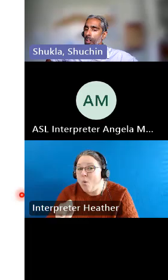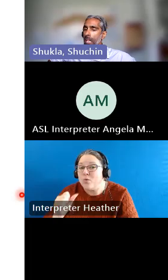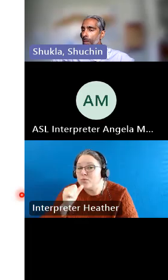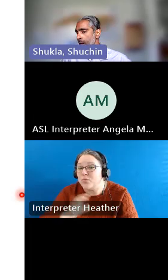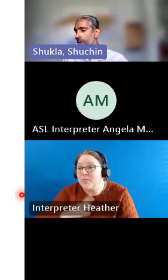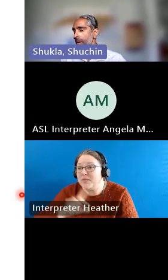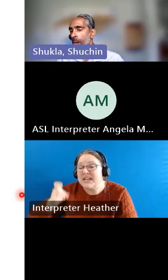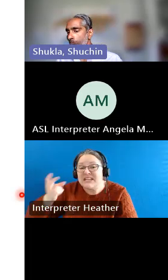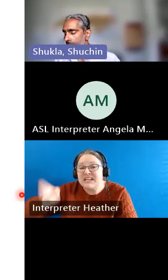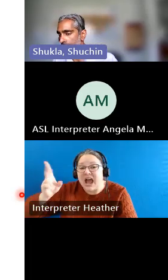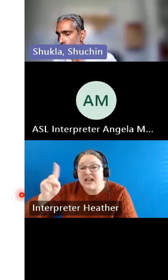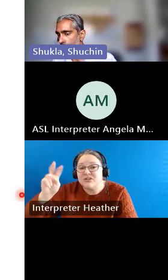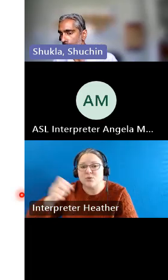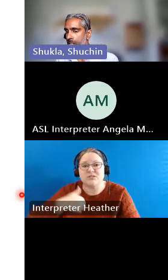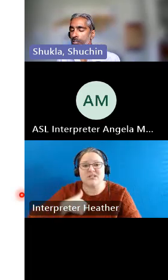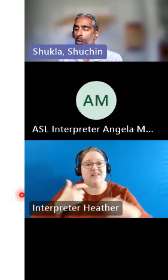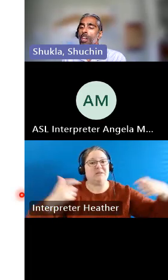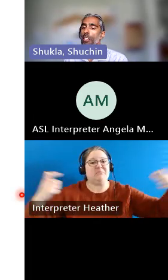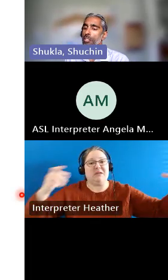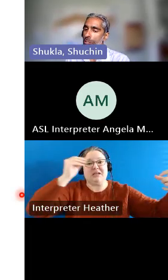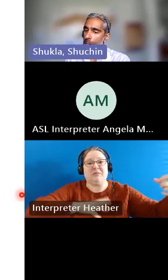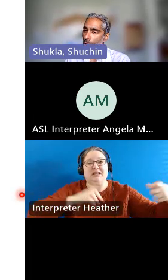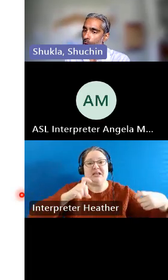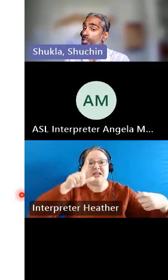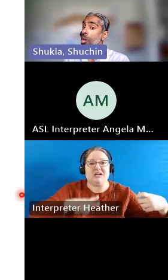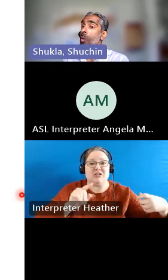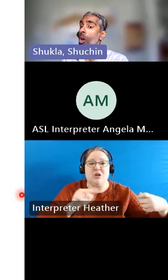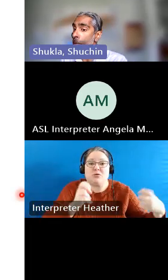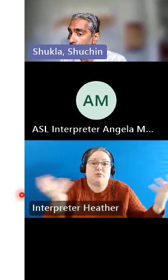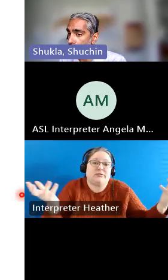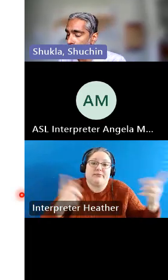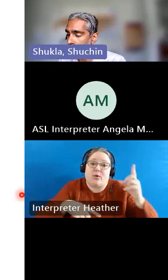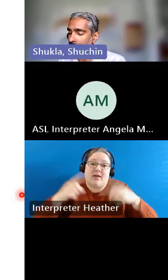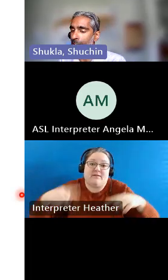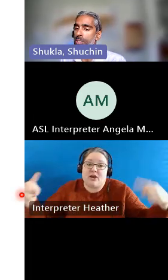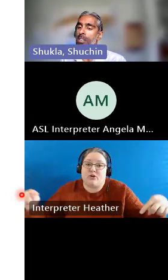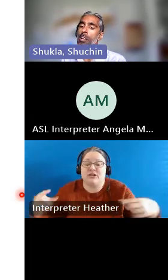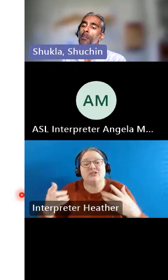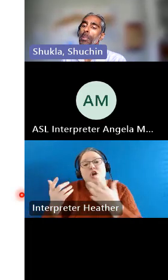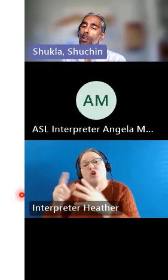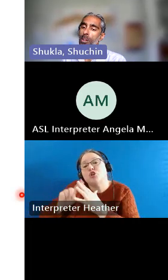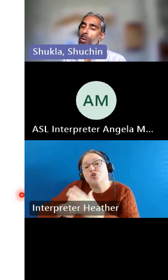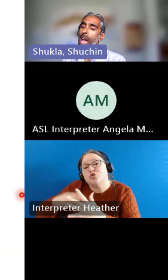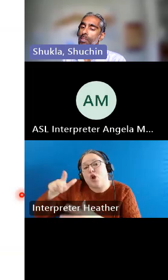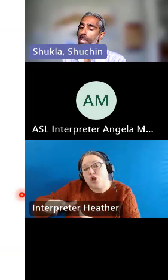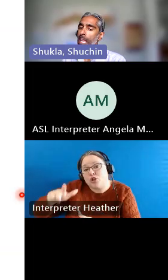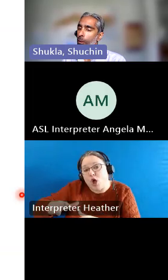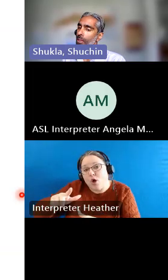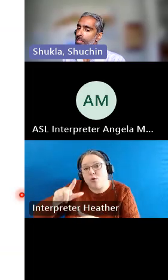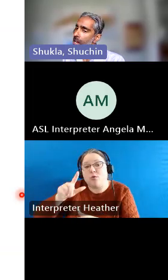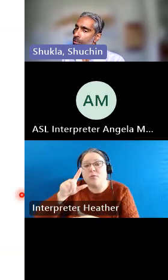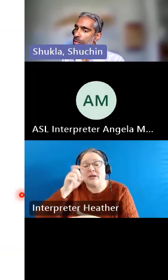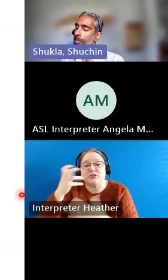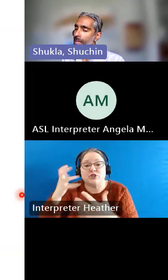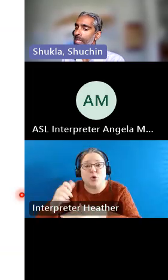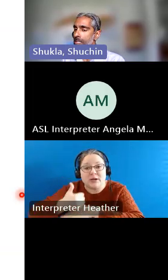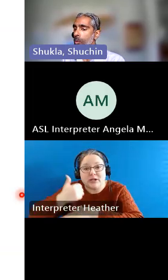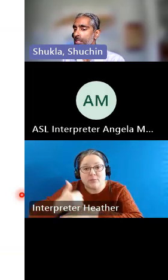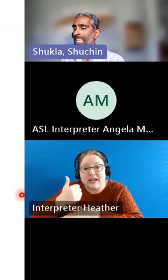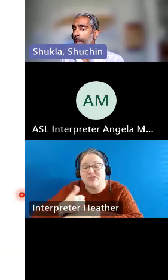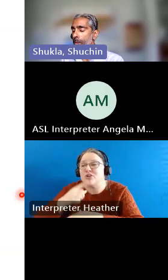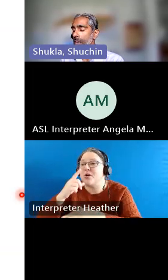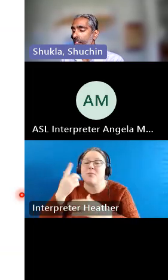seen huge hulking men who need relatively low doses. So you start low because you don't want to overshoot. That's dangerous. But you also have to be careful not to